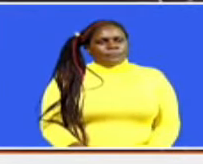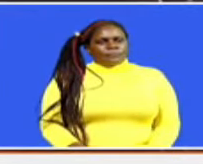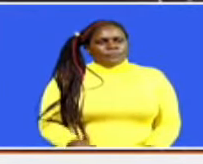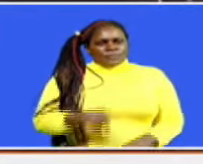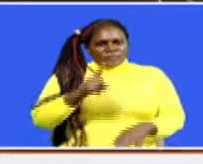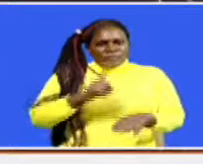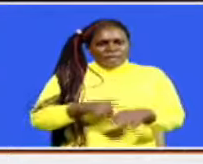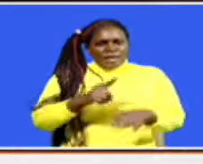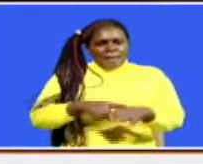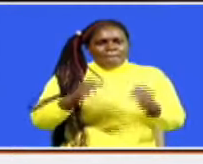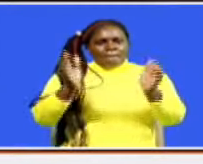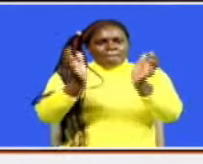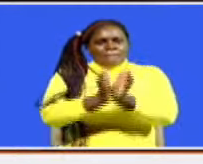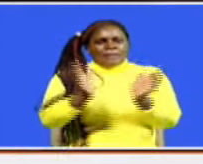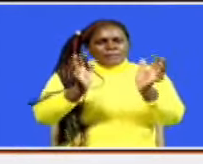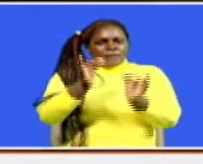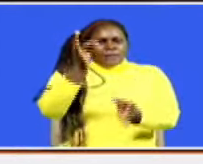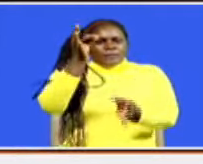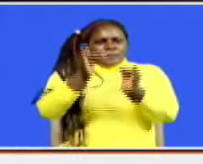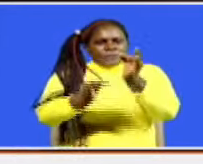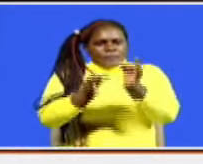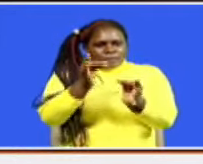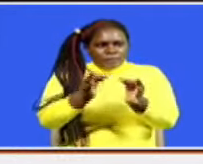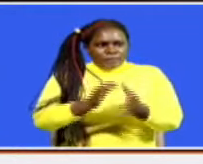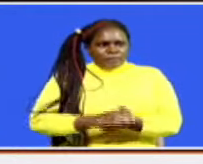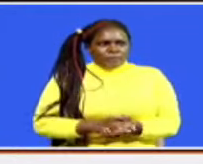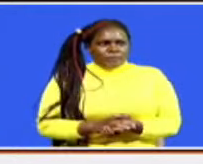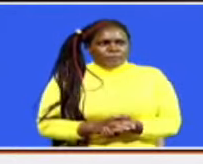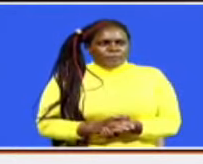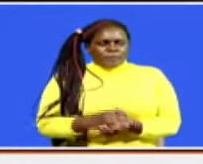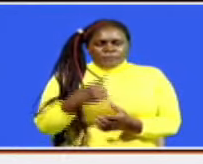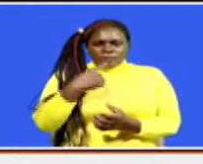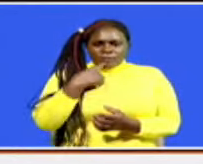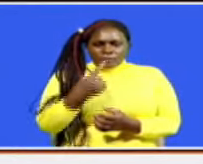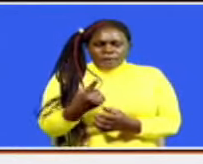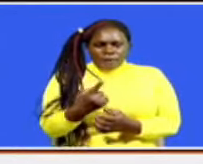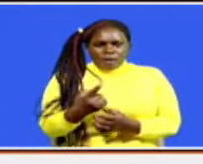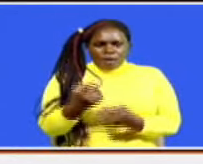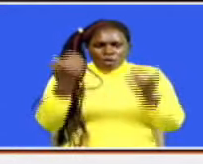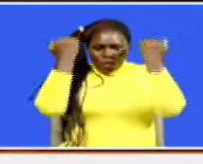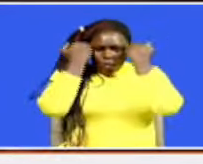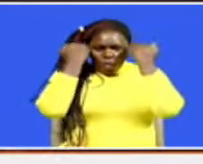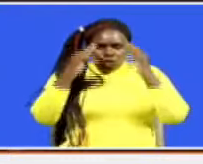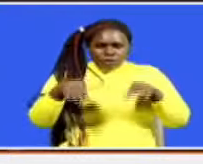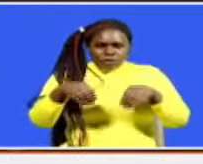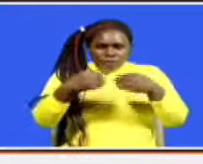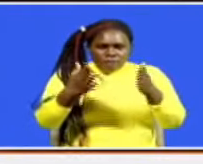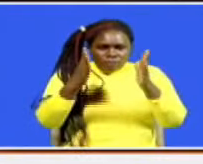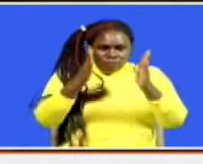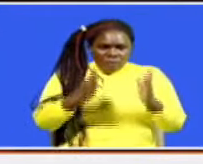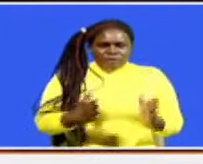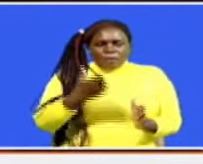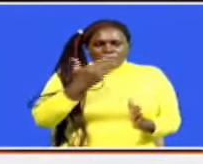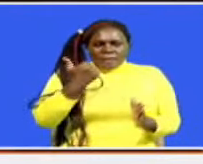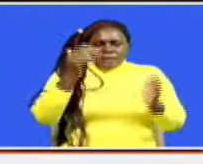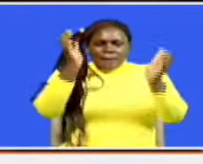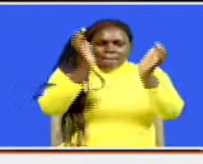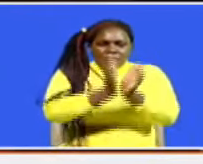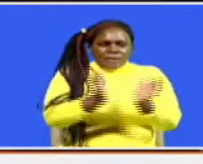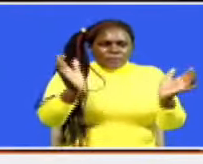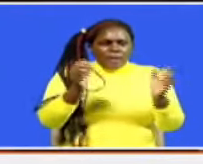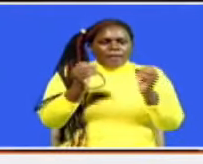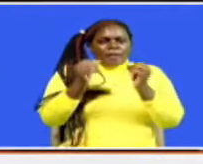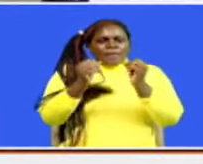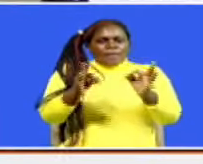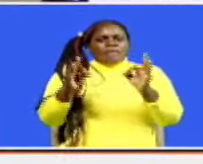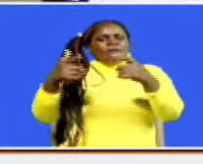During the sentencing, Justice Ruben Nyakundi said that the court would have awarded the convict a death penalty if